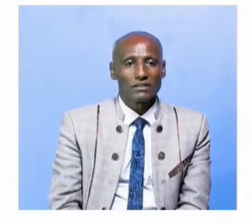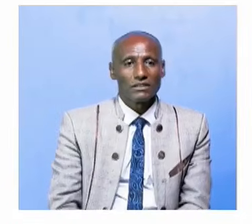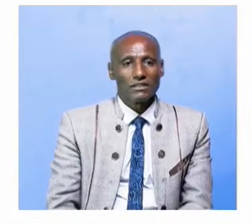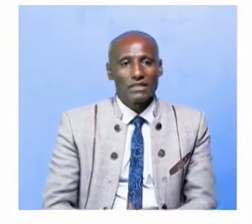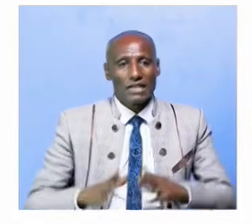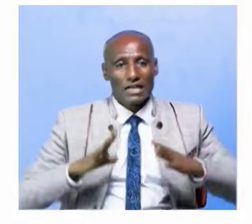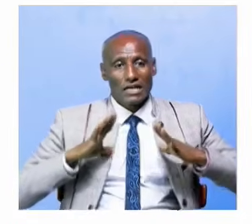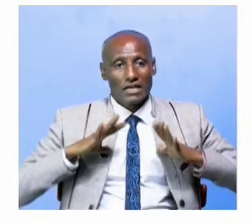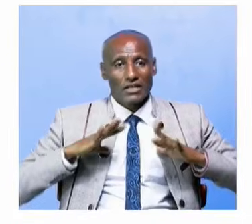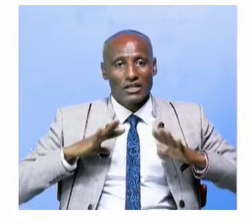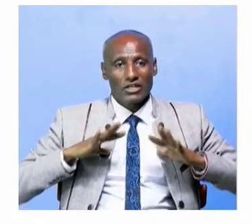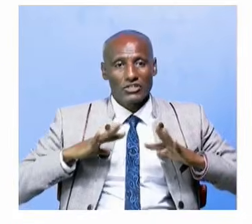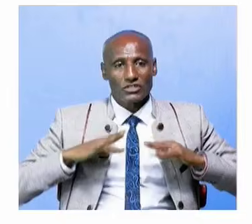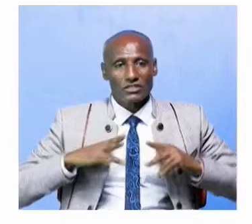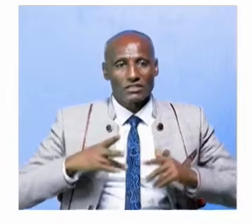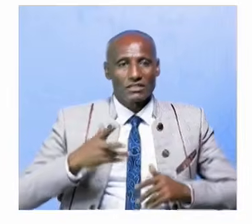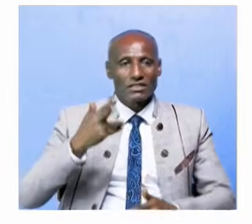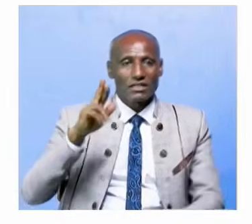recreation.